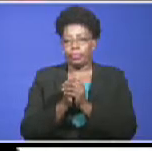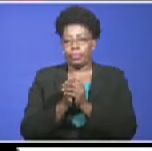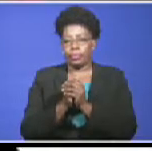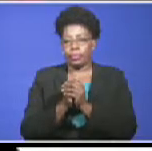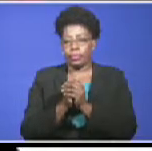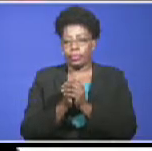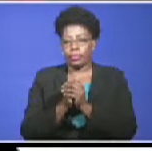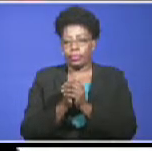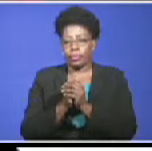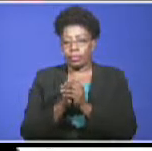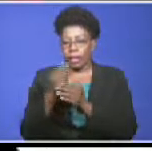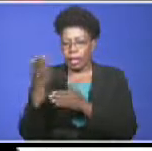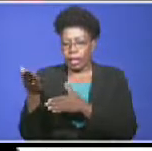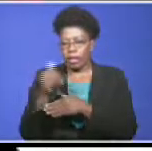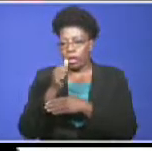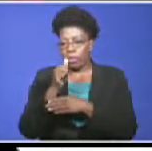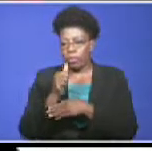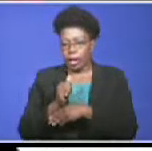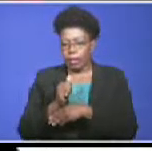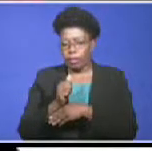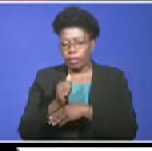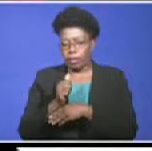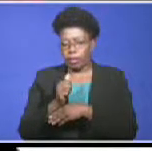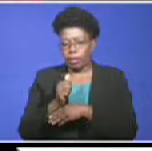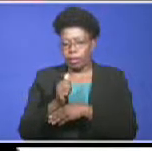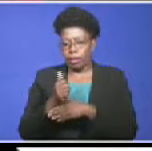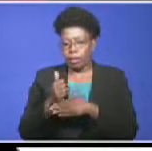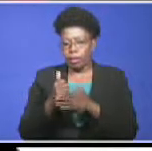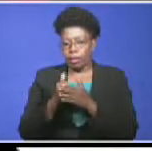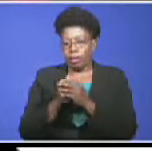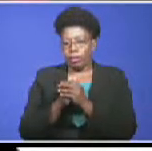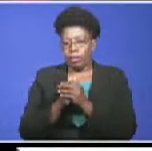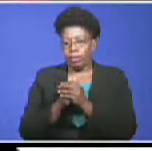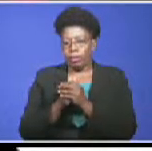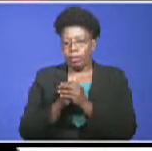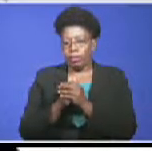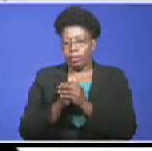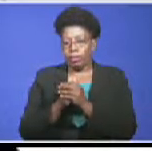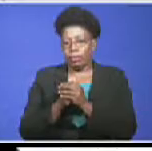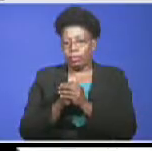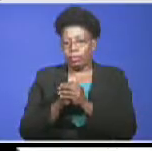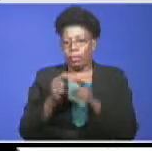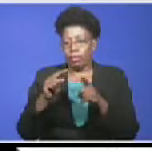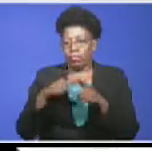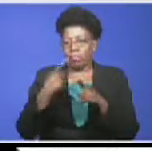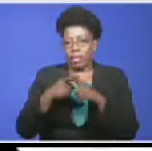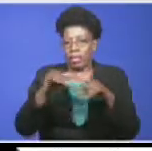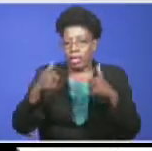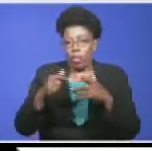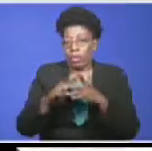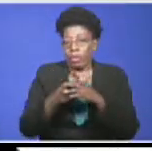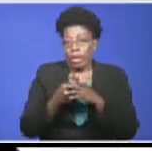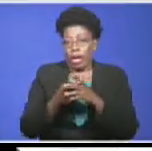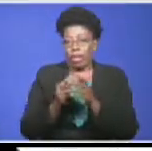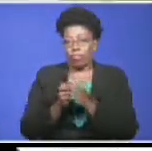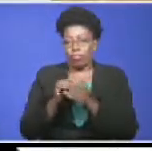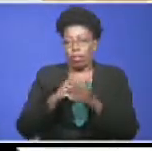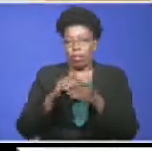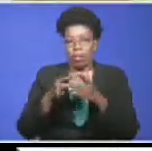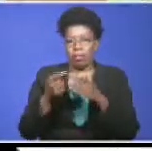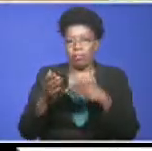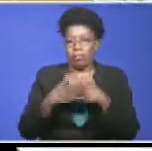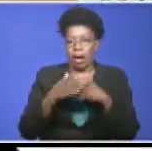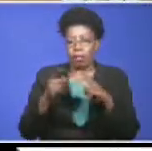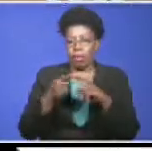over here as a private secretary to this Lady Dudley. No? Mm-hmm. So, and that's how I start. I was jump-packed from